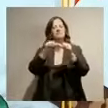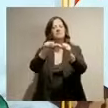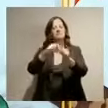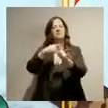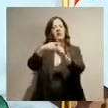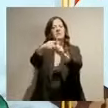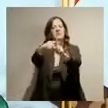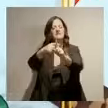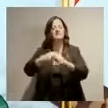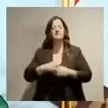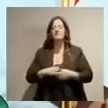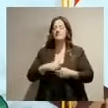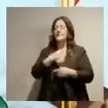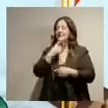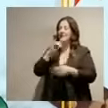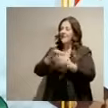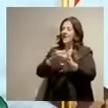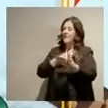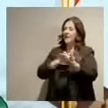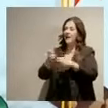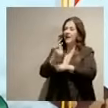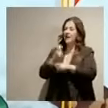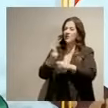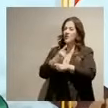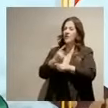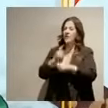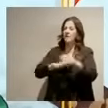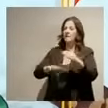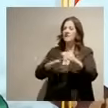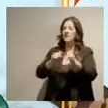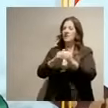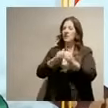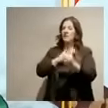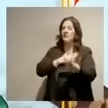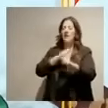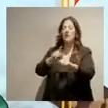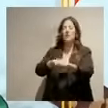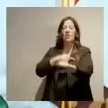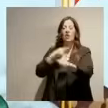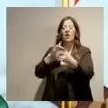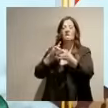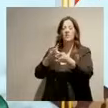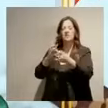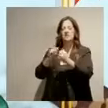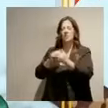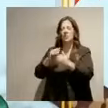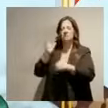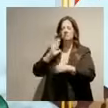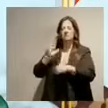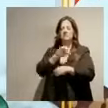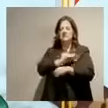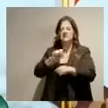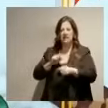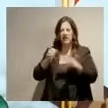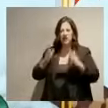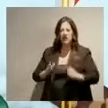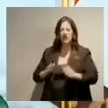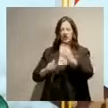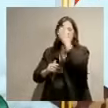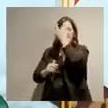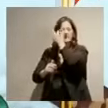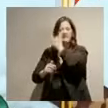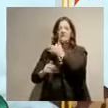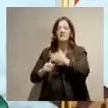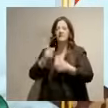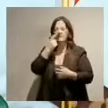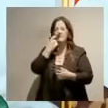annual basis, I discuss my long relationship with former Senator Hertzberg, who promoted